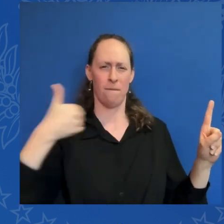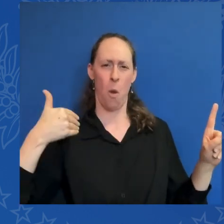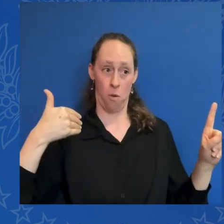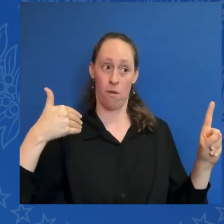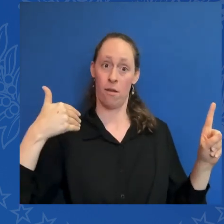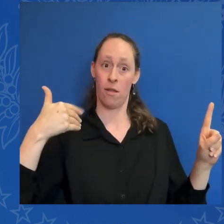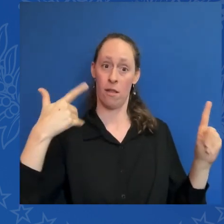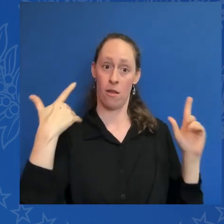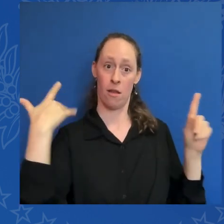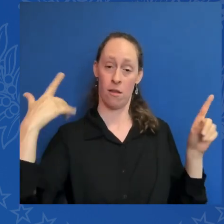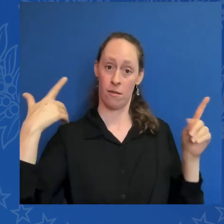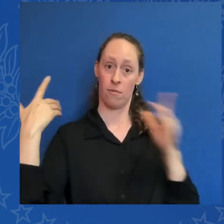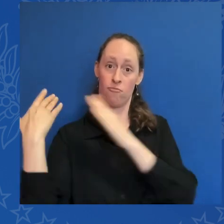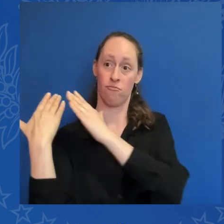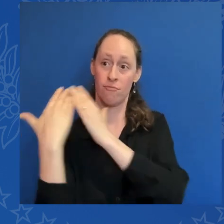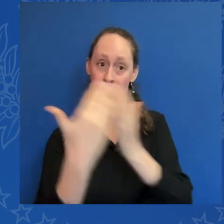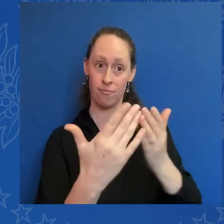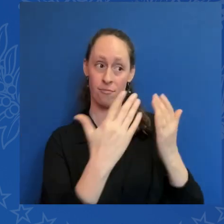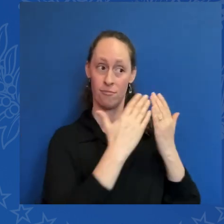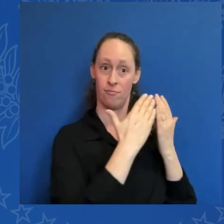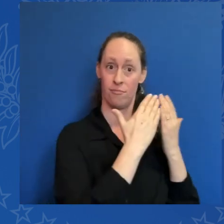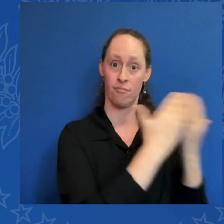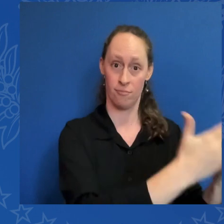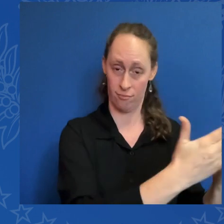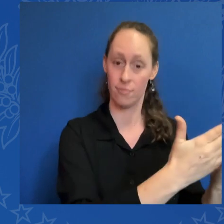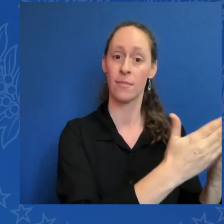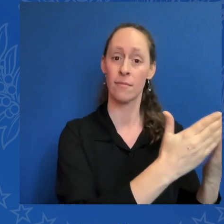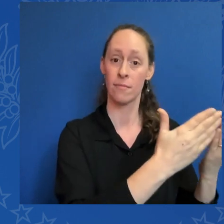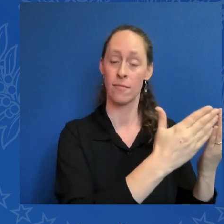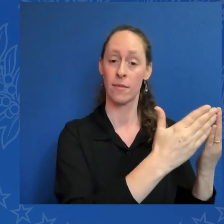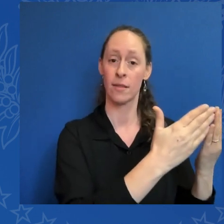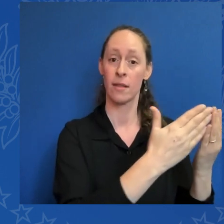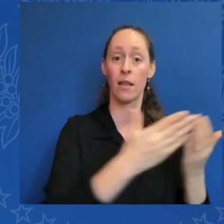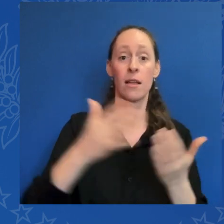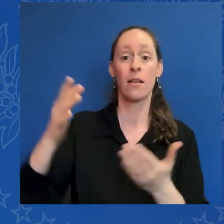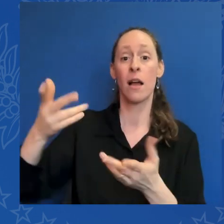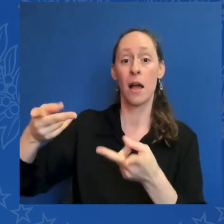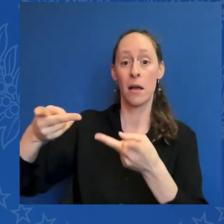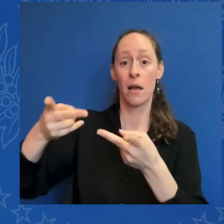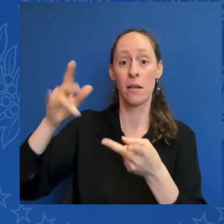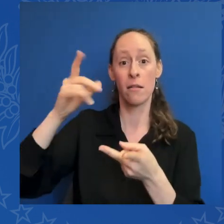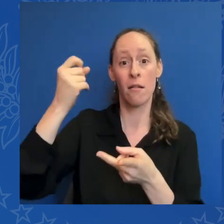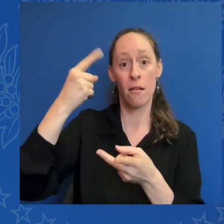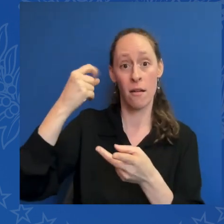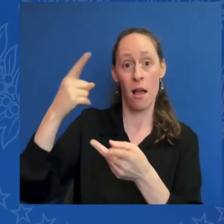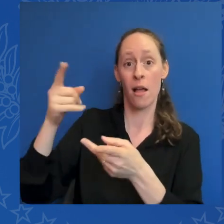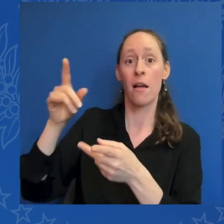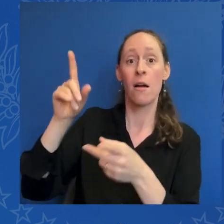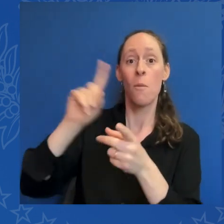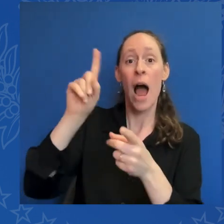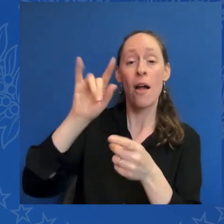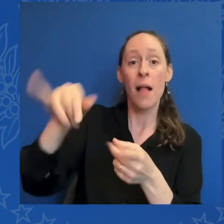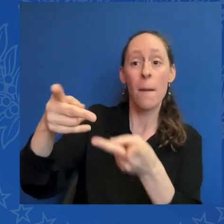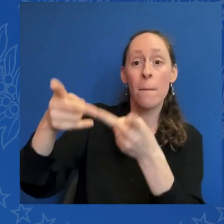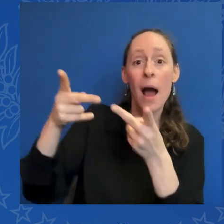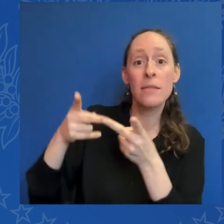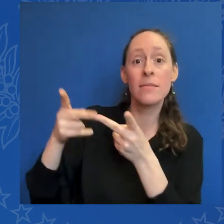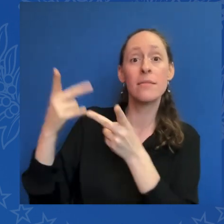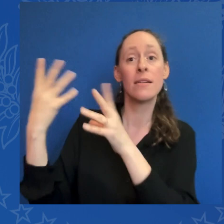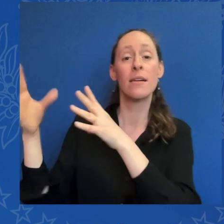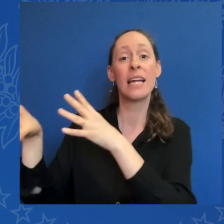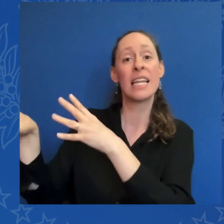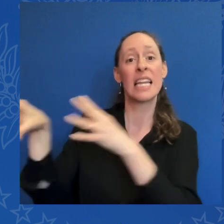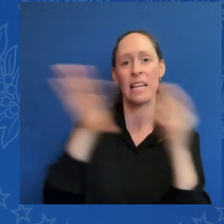out of the same port. And but one thing we do know, they left everything behind, but they had